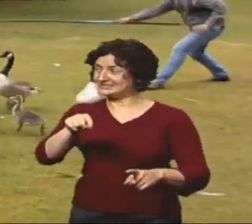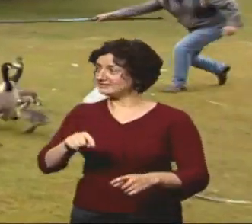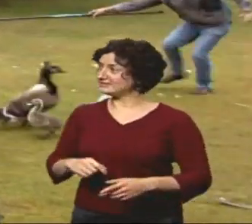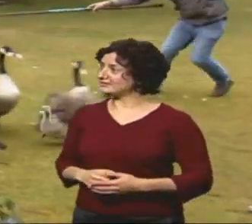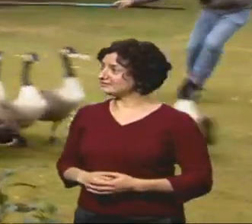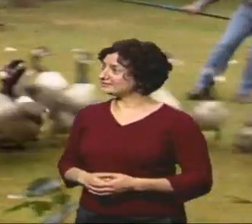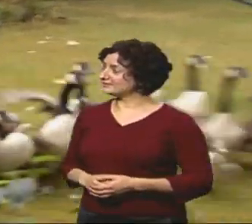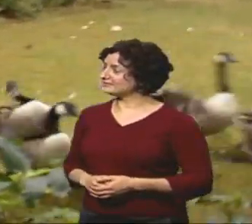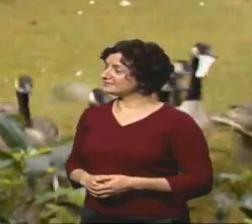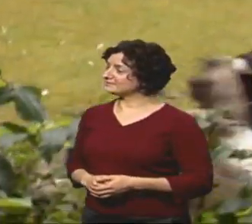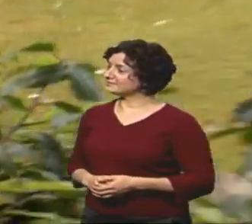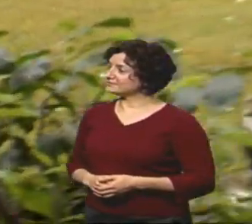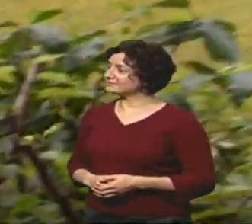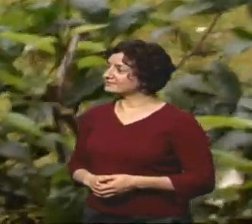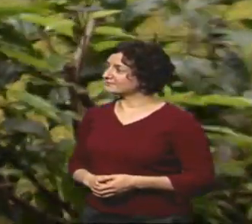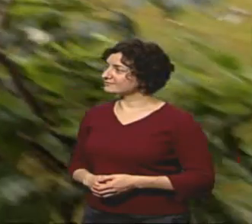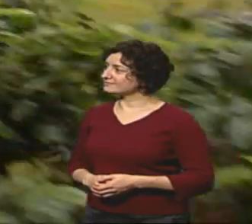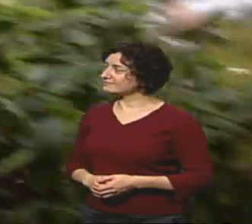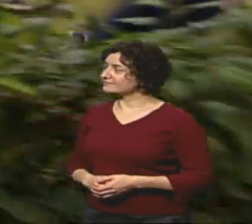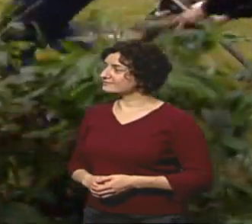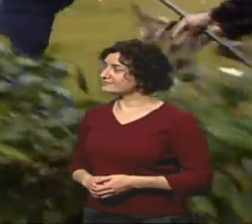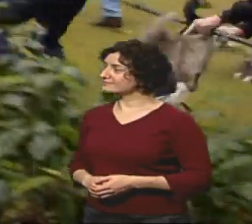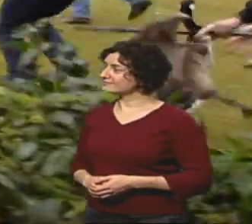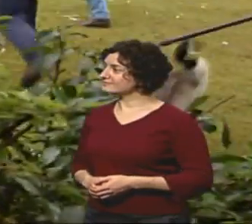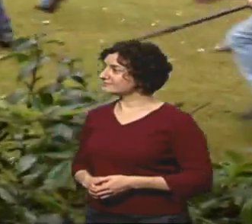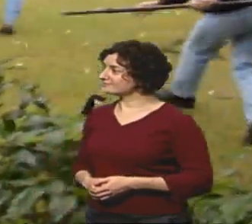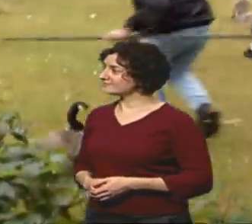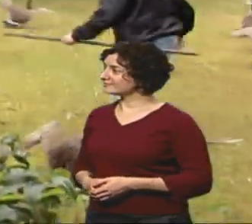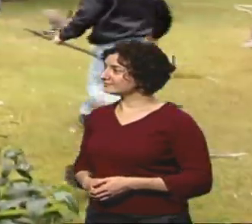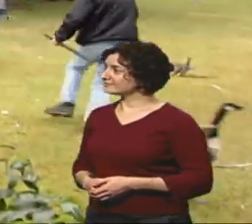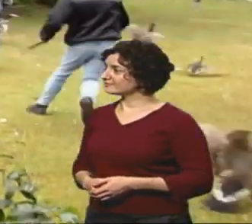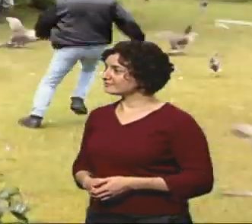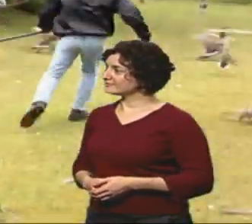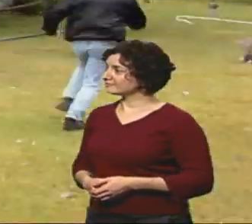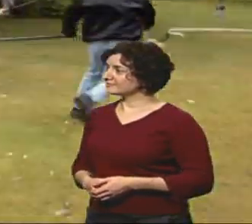greenhouse. That's the one. Come on, Kim. That's the one.